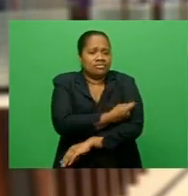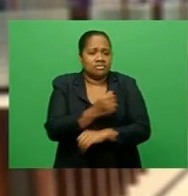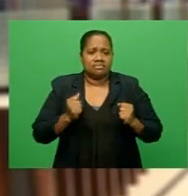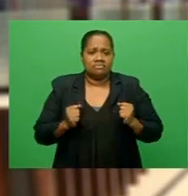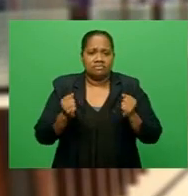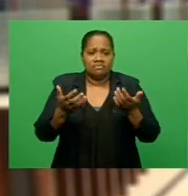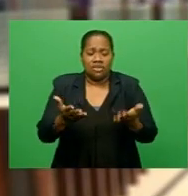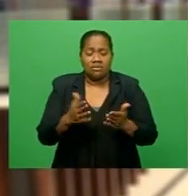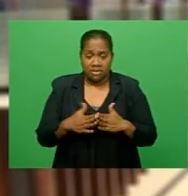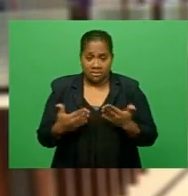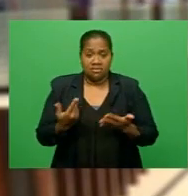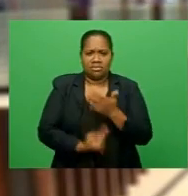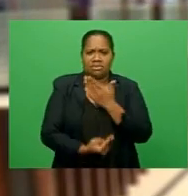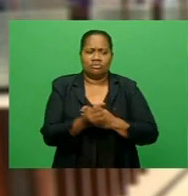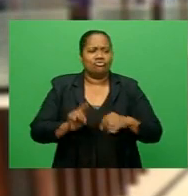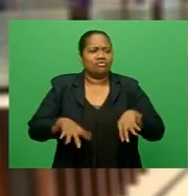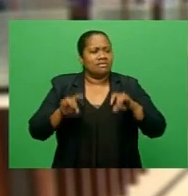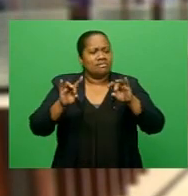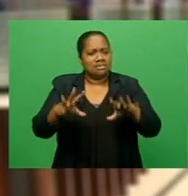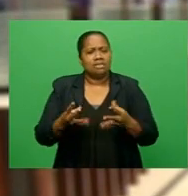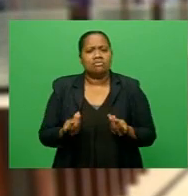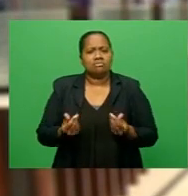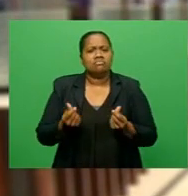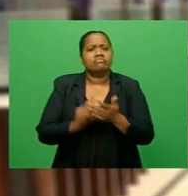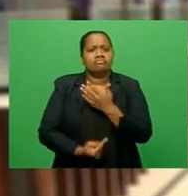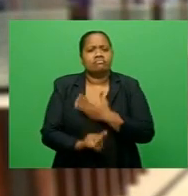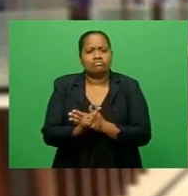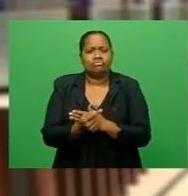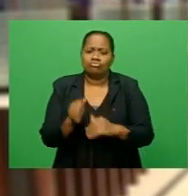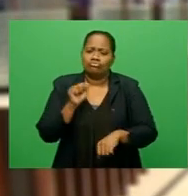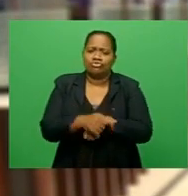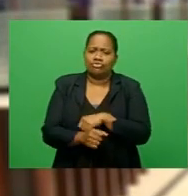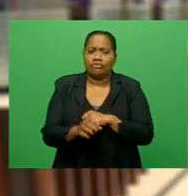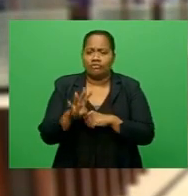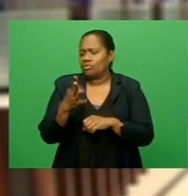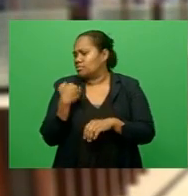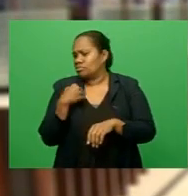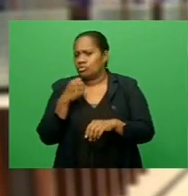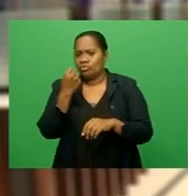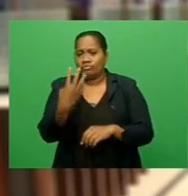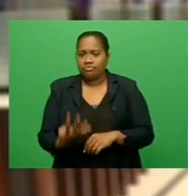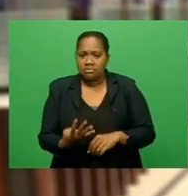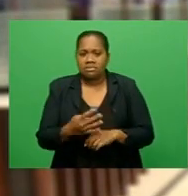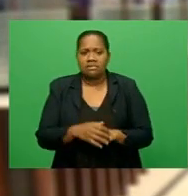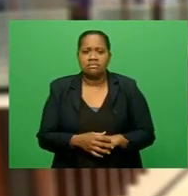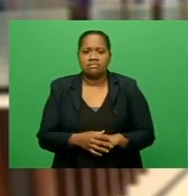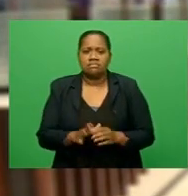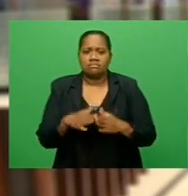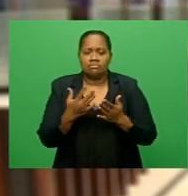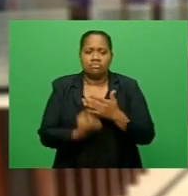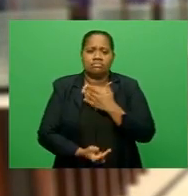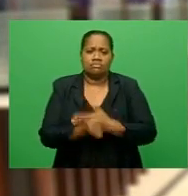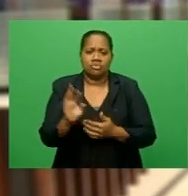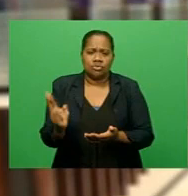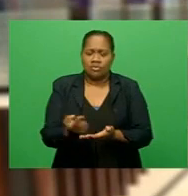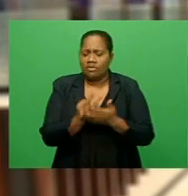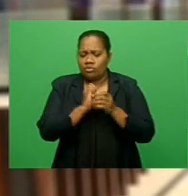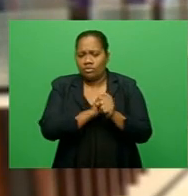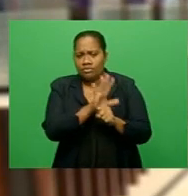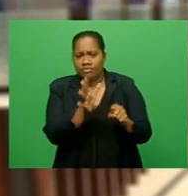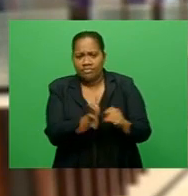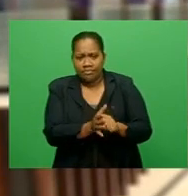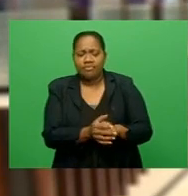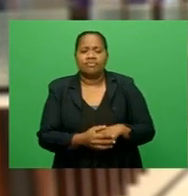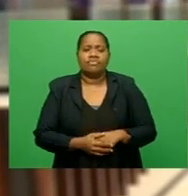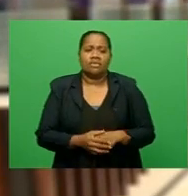Meanwhile, Australia's economy handily beat forecasts last quarter, rebounding from a coronavirus-induced contraction